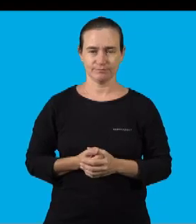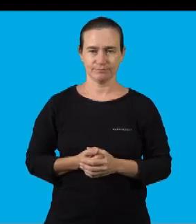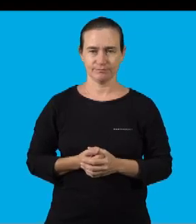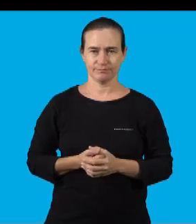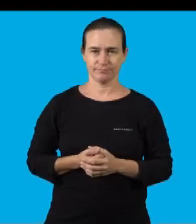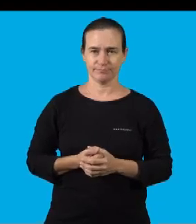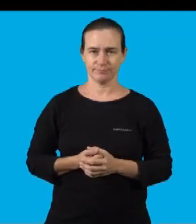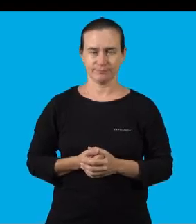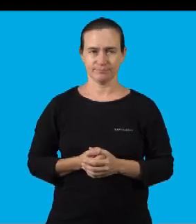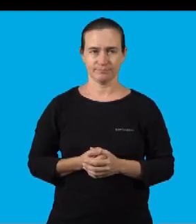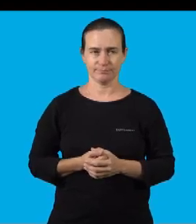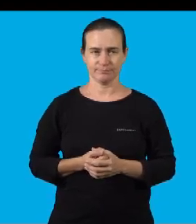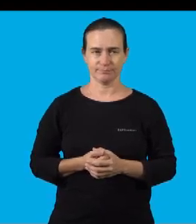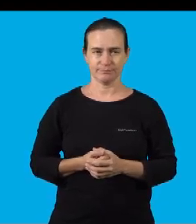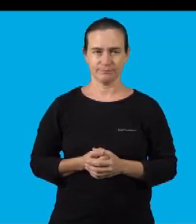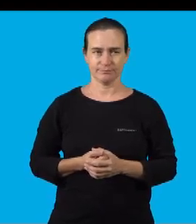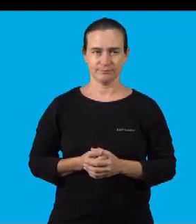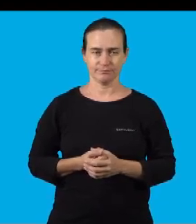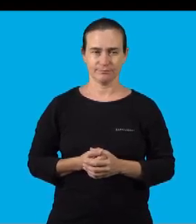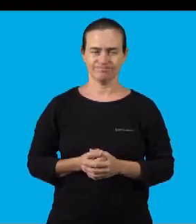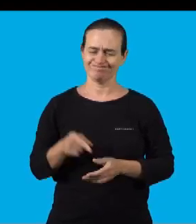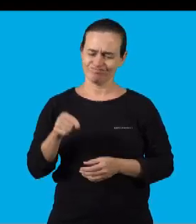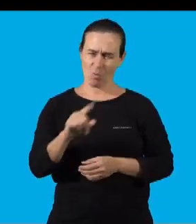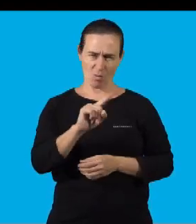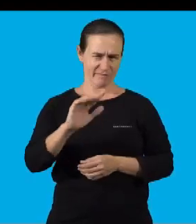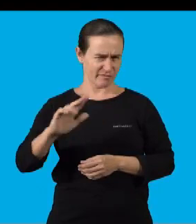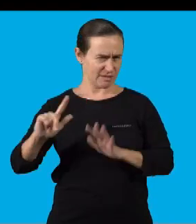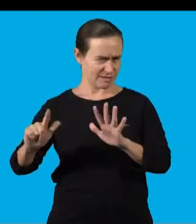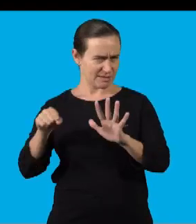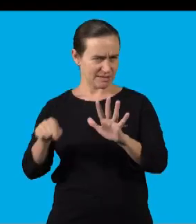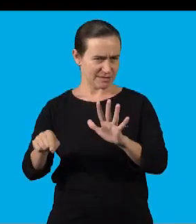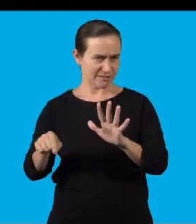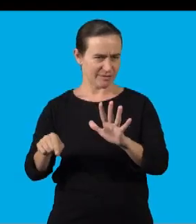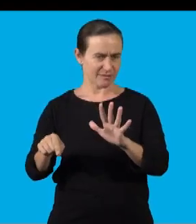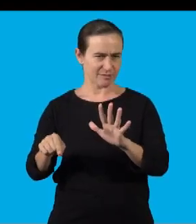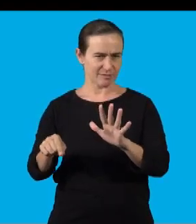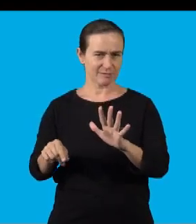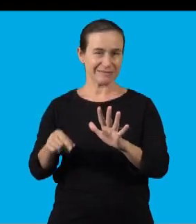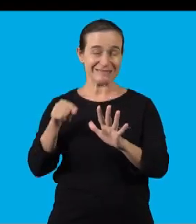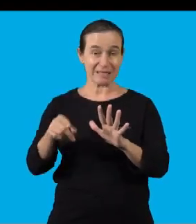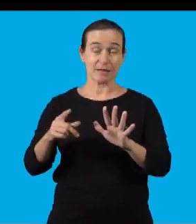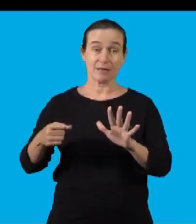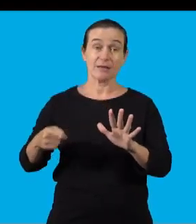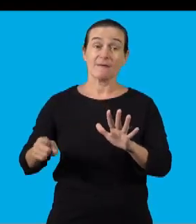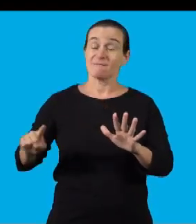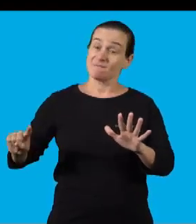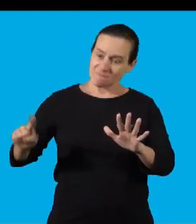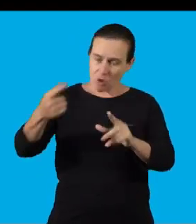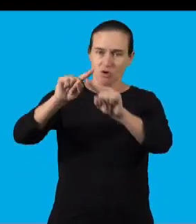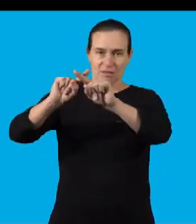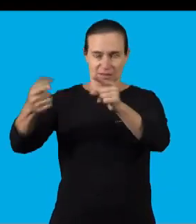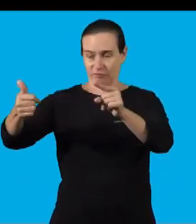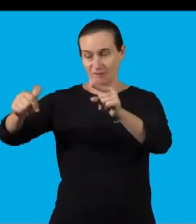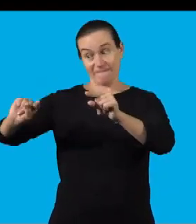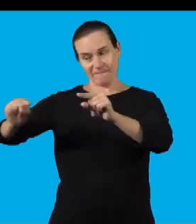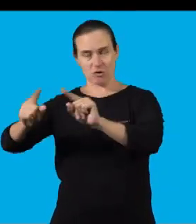is 157. Now you will notice that this 157 is in the first